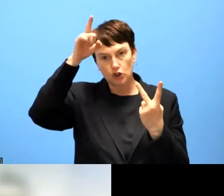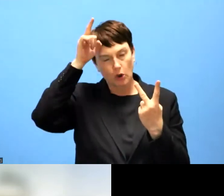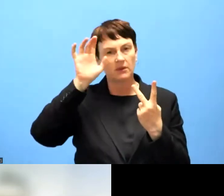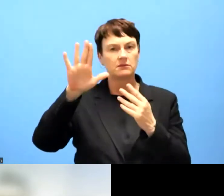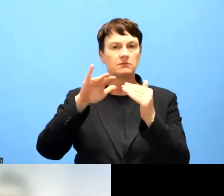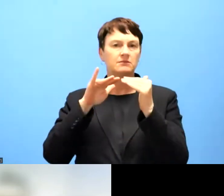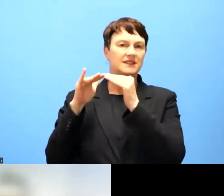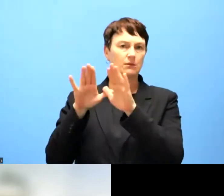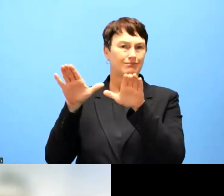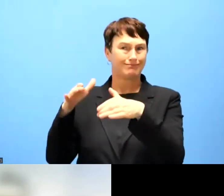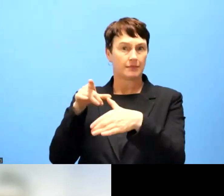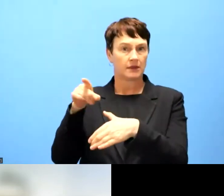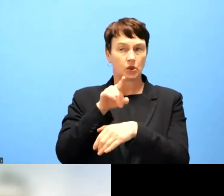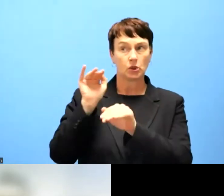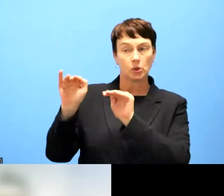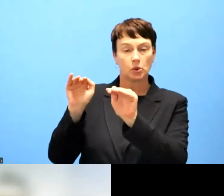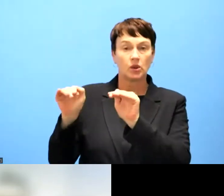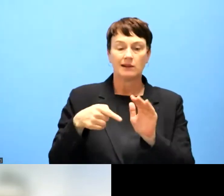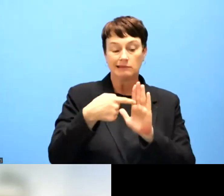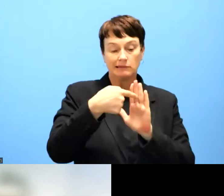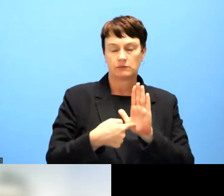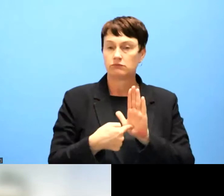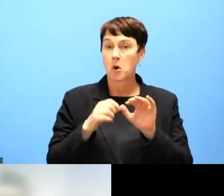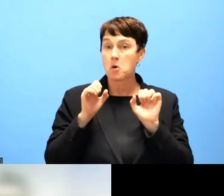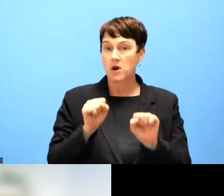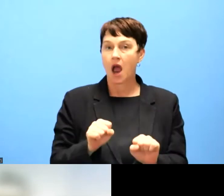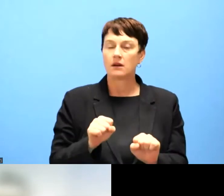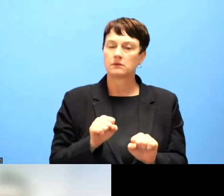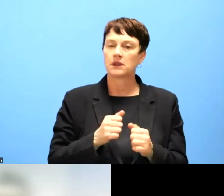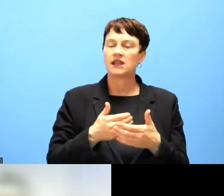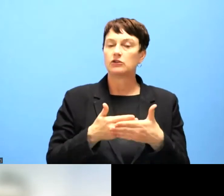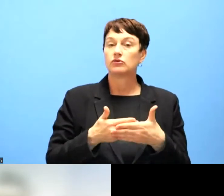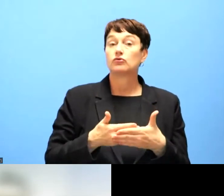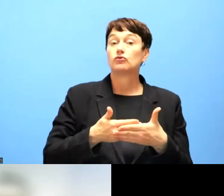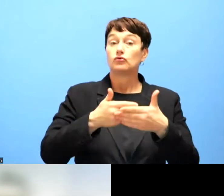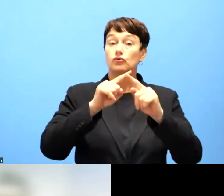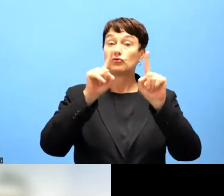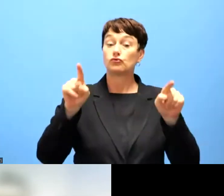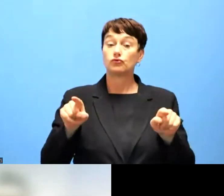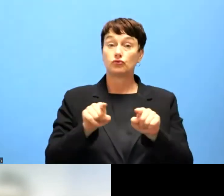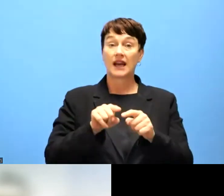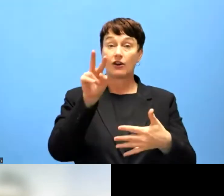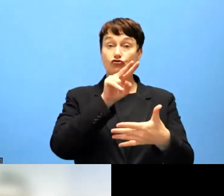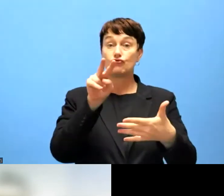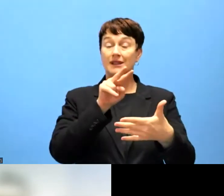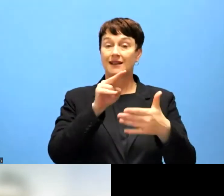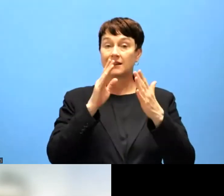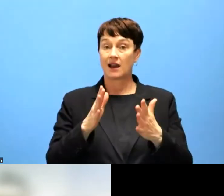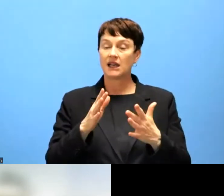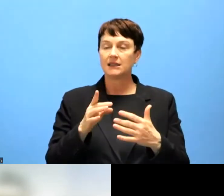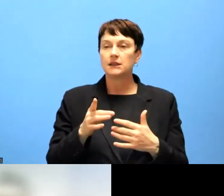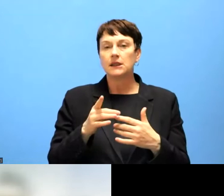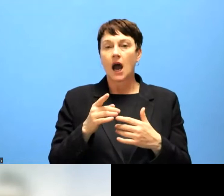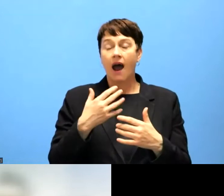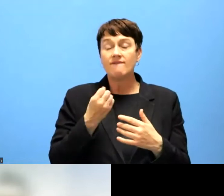not the real document and so on, but it's possible to use for screen reader users. So that's really, it's kind of a quick fix. It's a band-aid thing, but